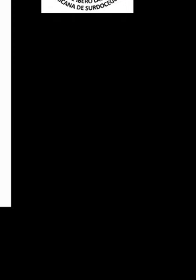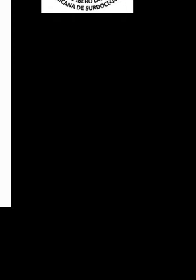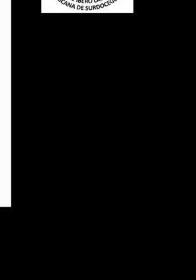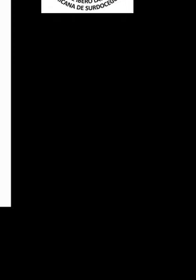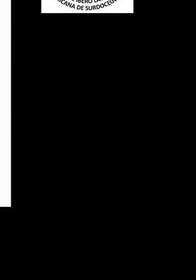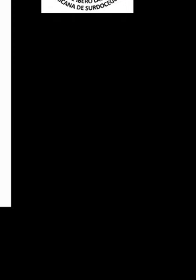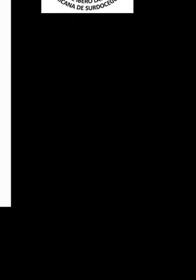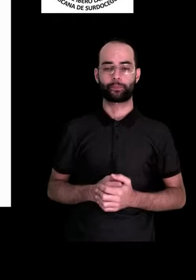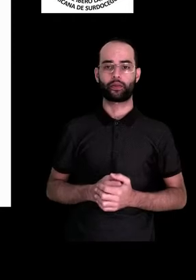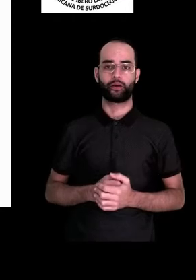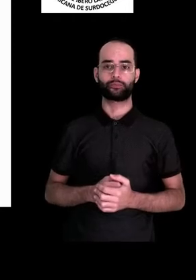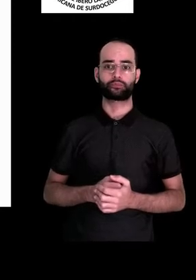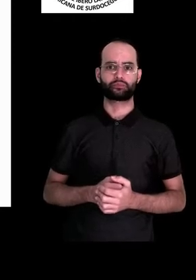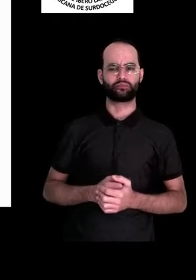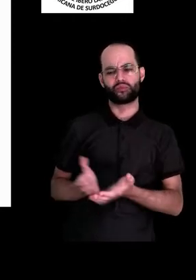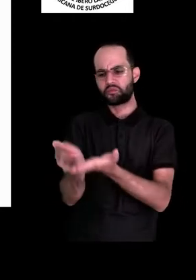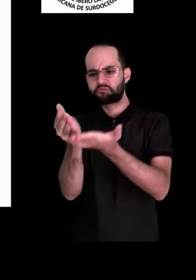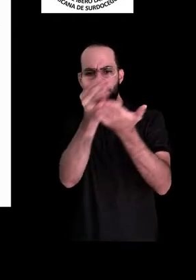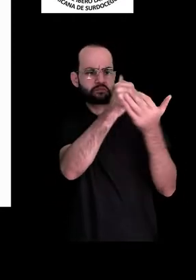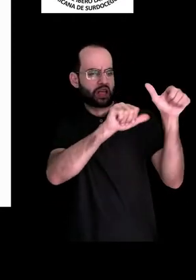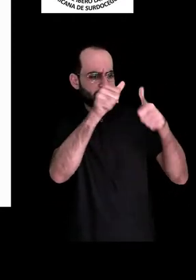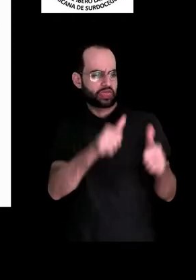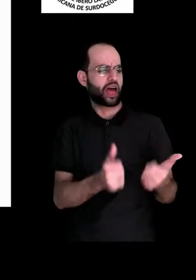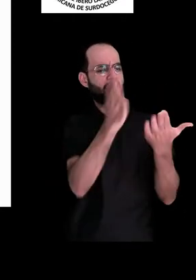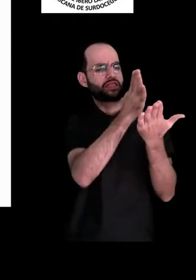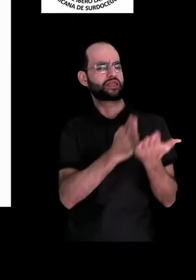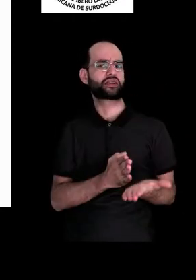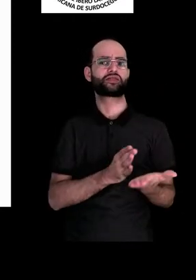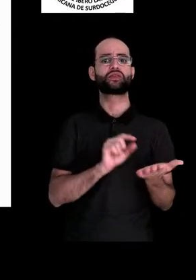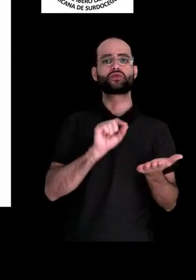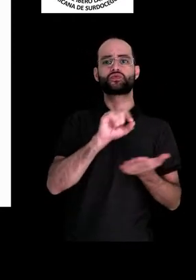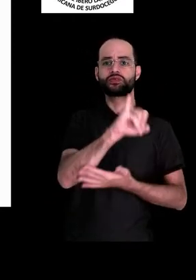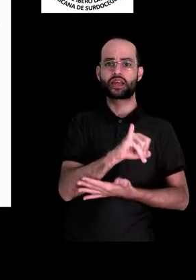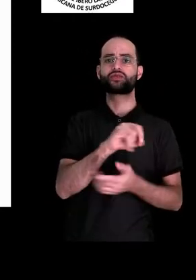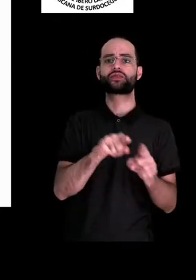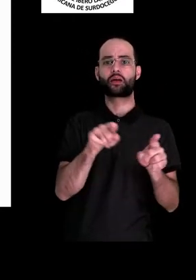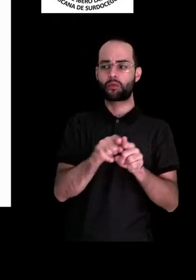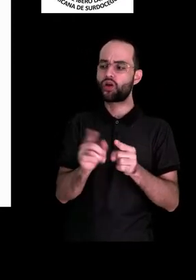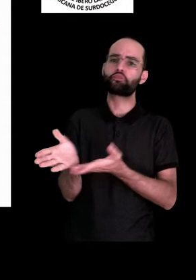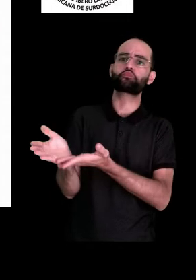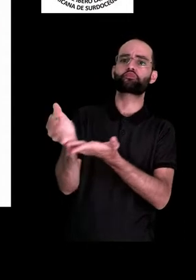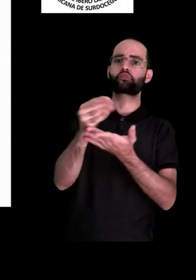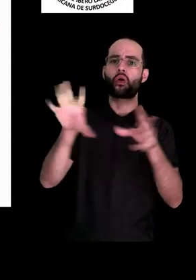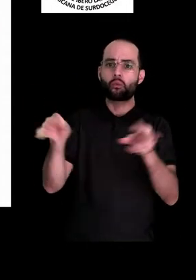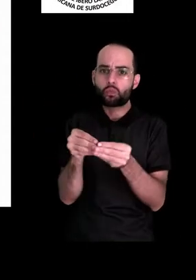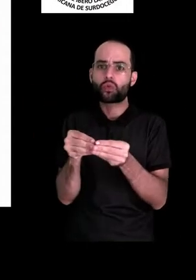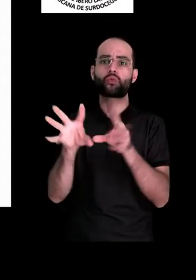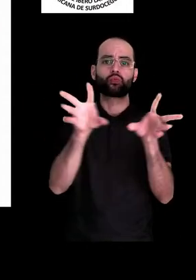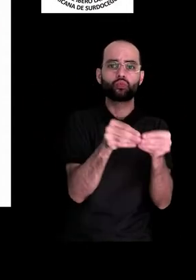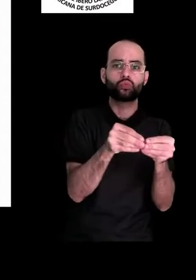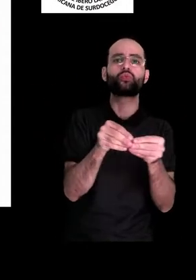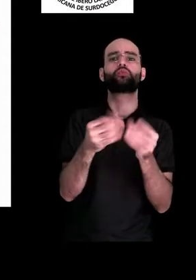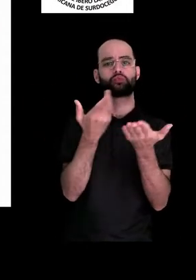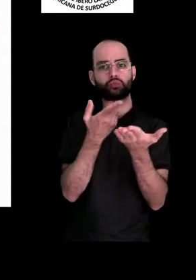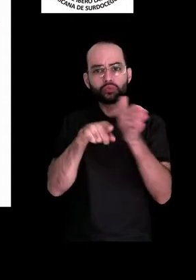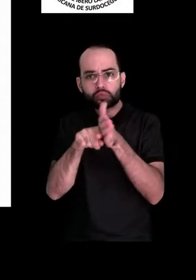ink, centralized, is written. The quantitative analysis of censuses and the other data